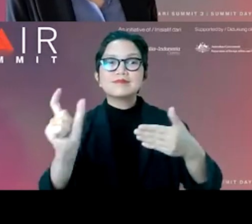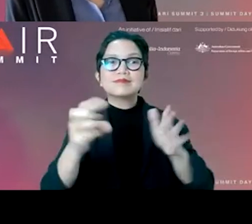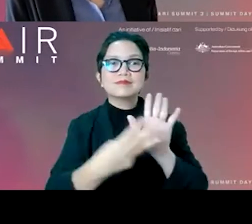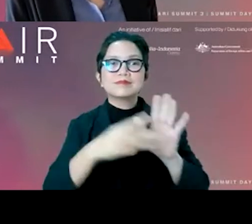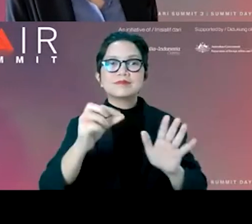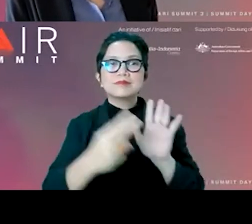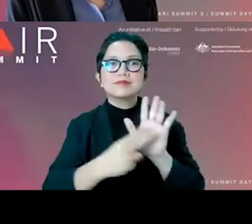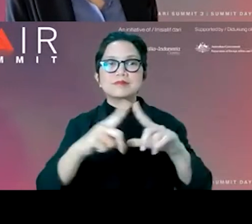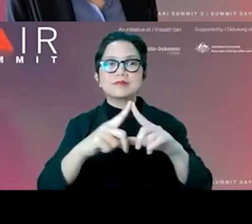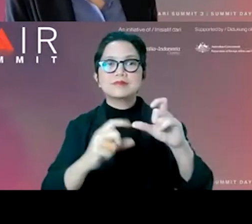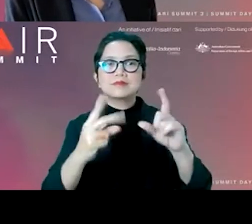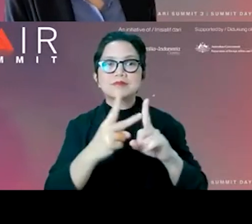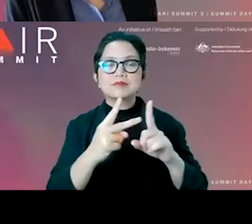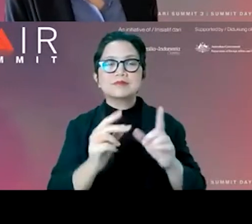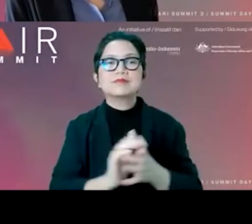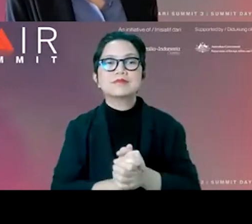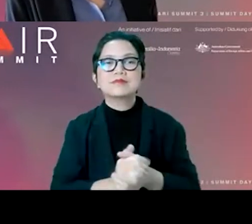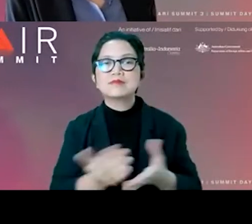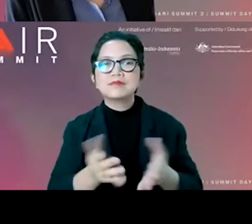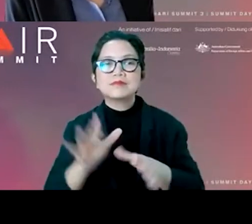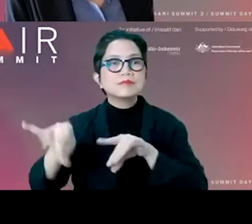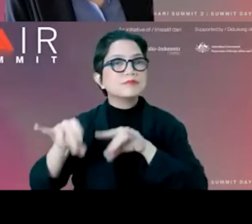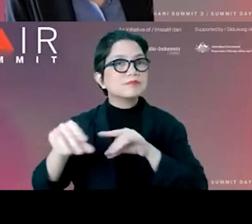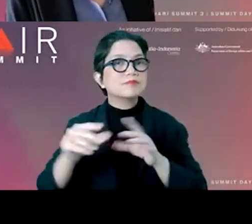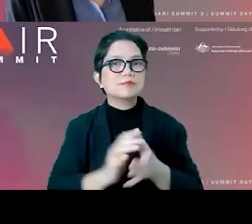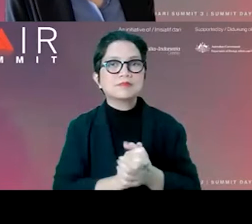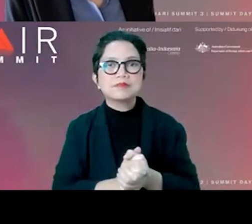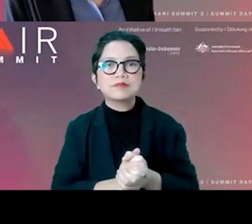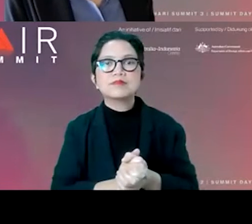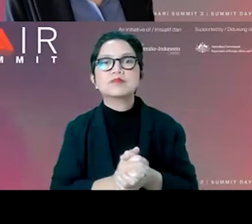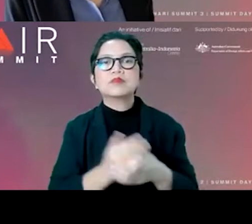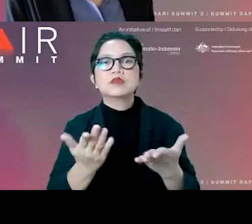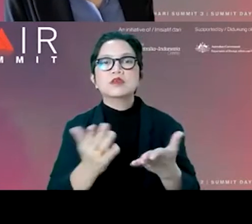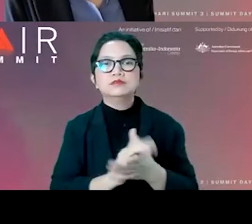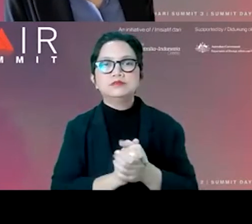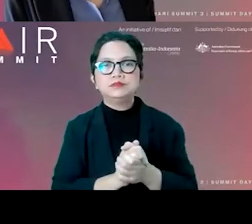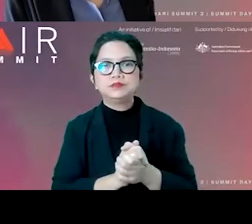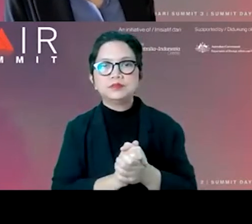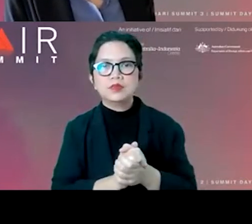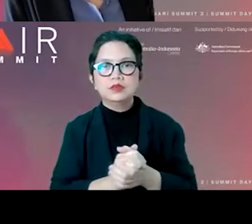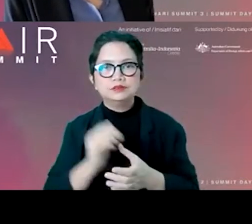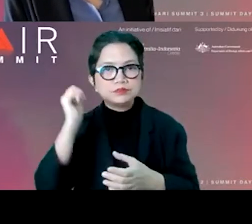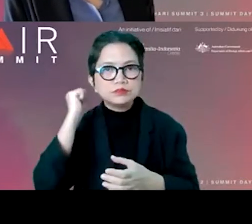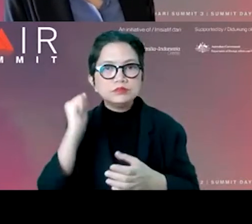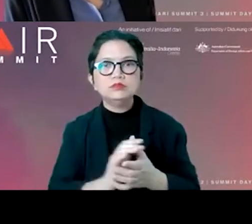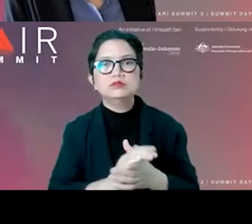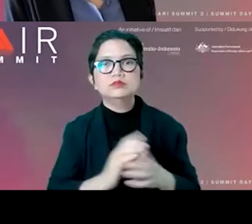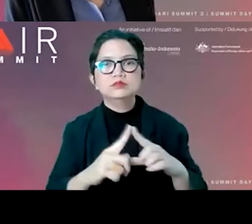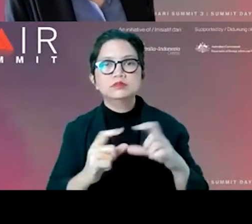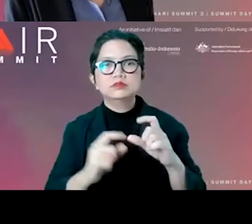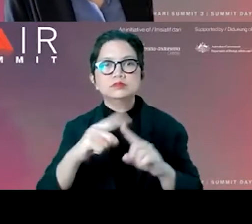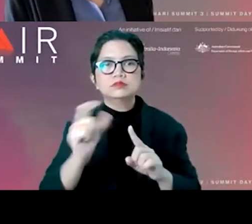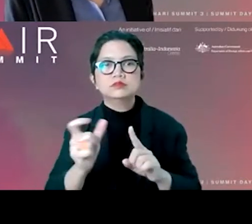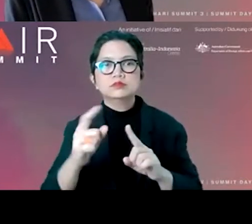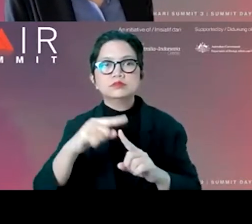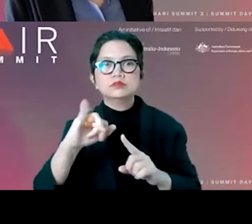Tamrin, COVID-19 research co-lead at Universitas Hasanuddin. And finally, the third panelist is John